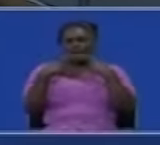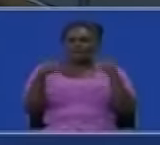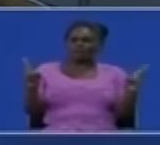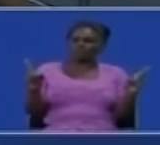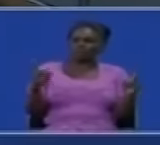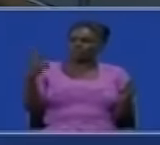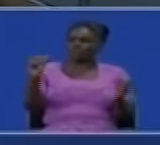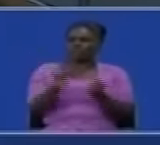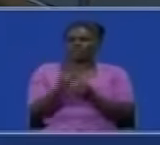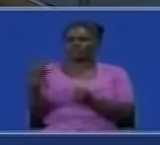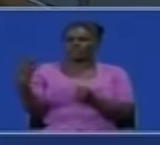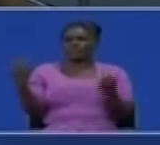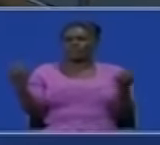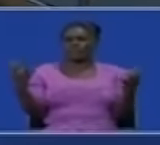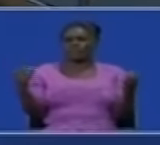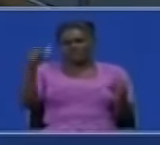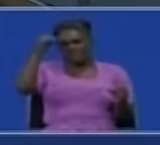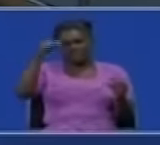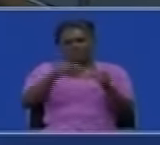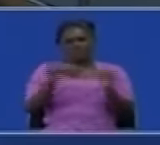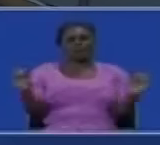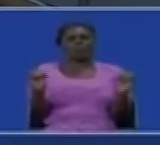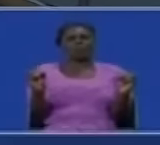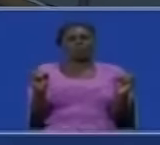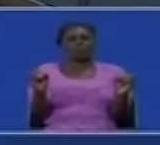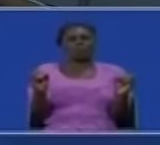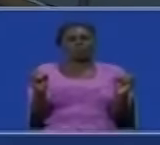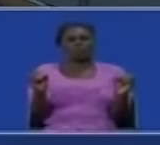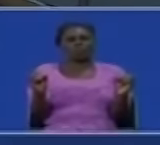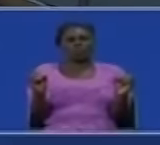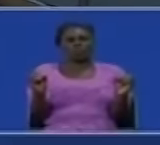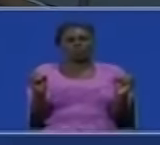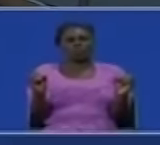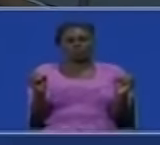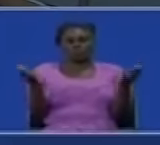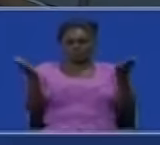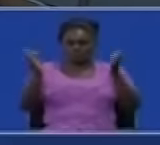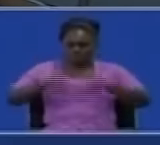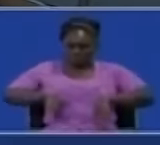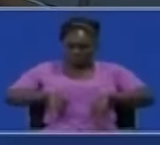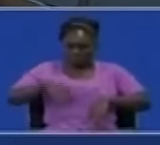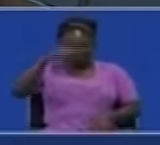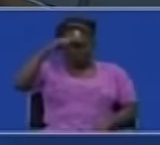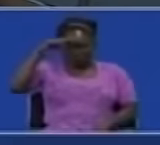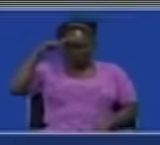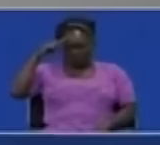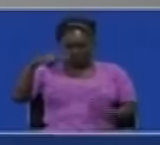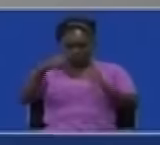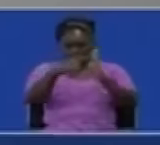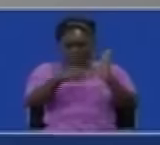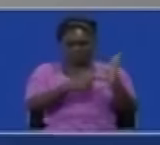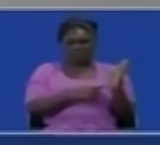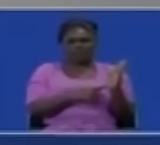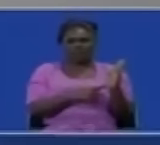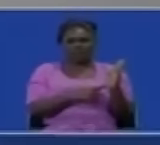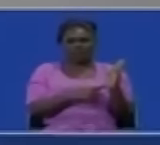transmission in 2013? For many that may not remember what took place then. Well, essentially it collapsed because of some of the reasons that we're talking about